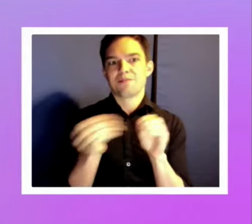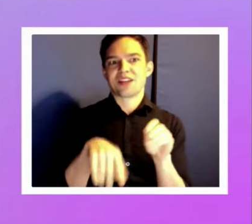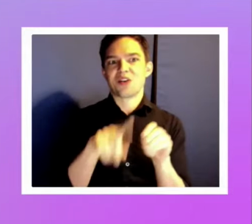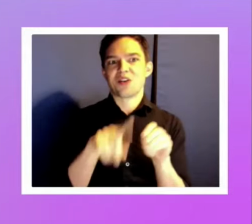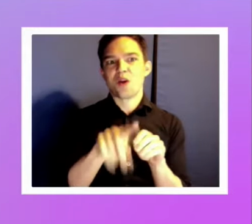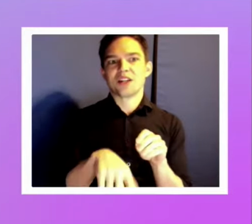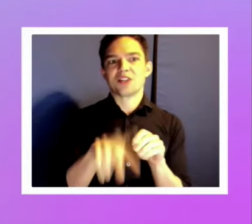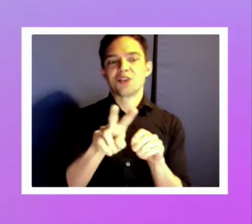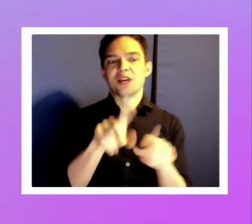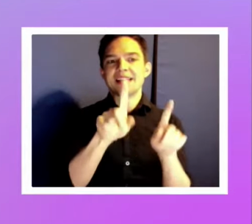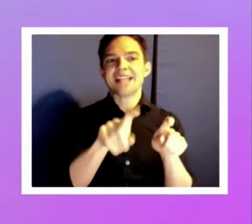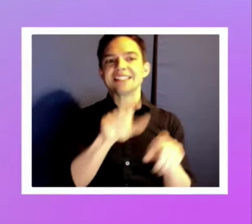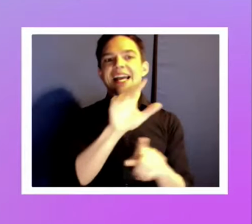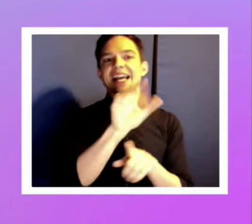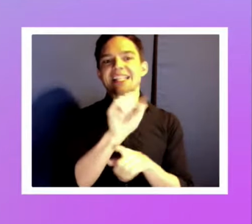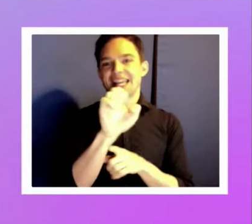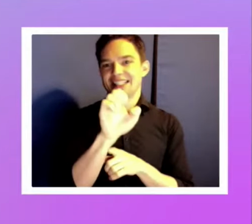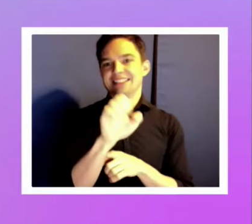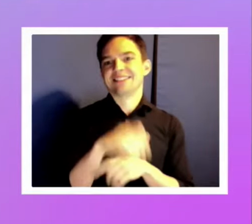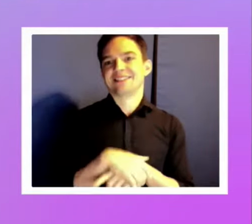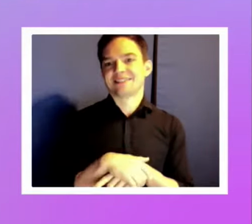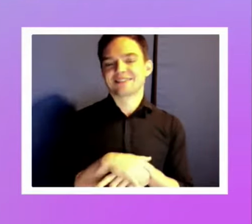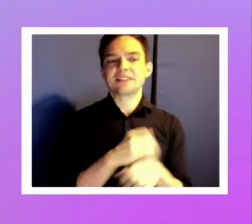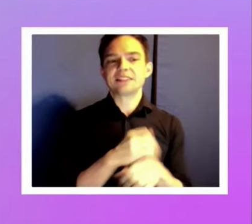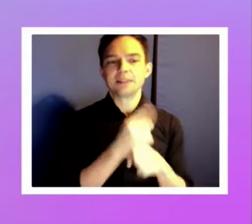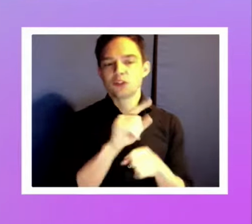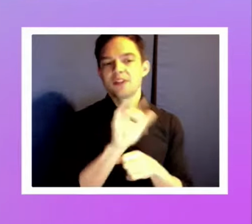test cases to know that that tool has done the right thing.